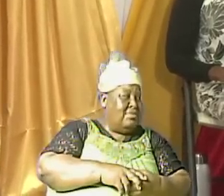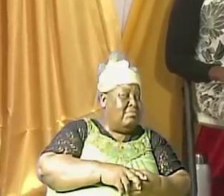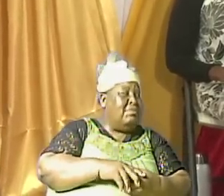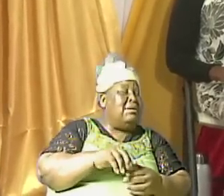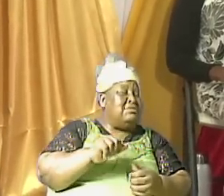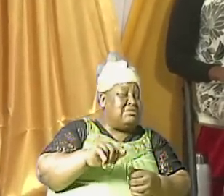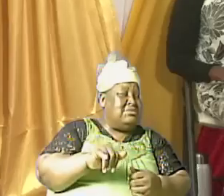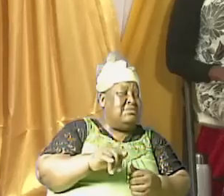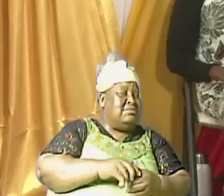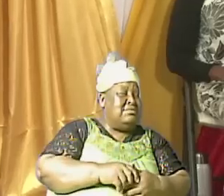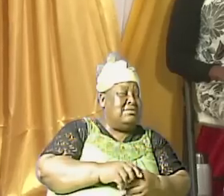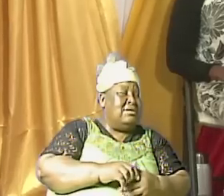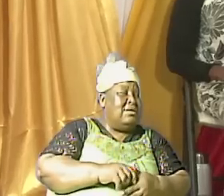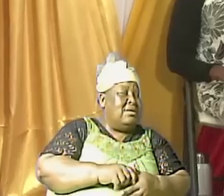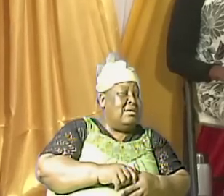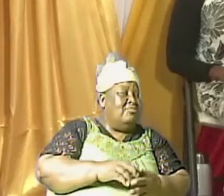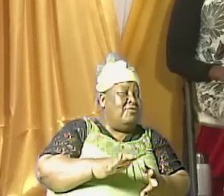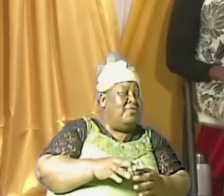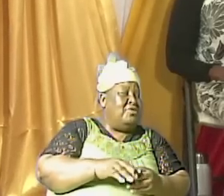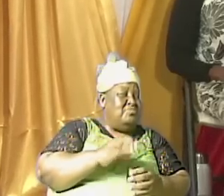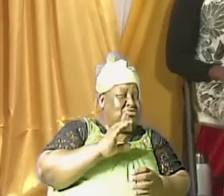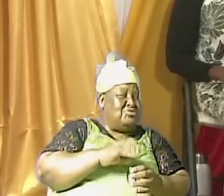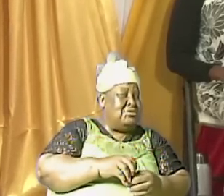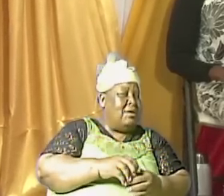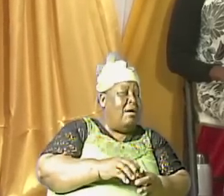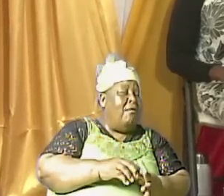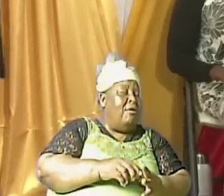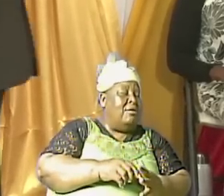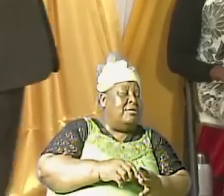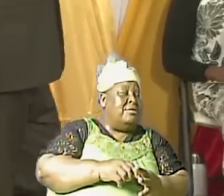and too self-reliant.